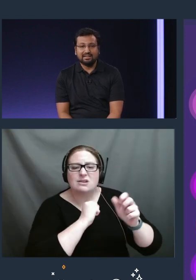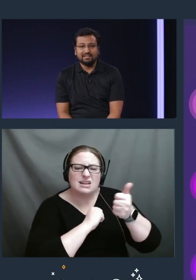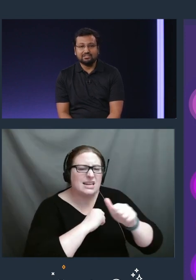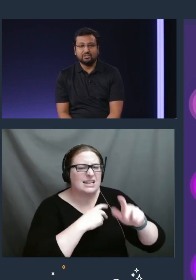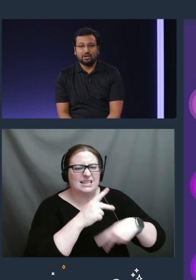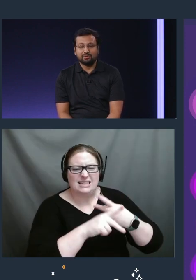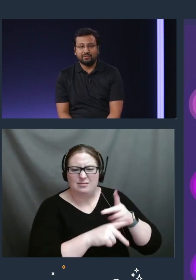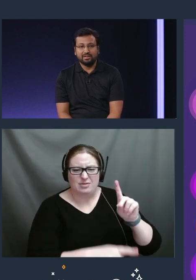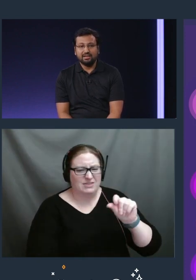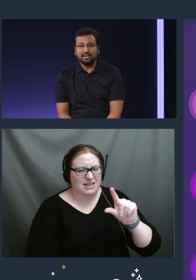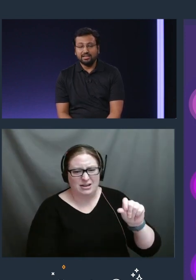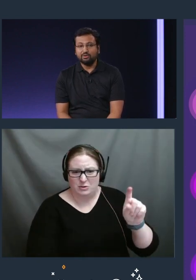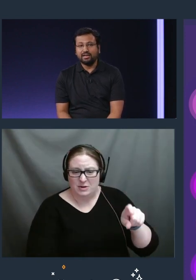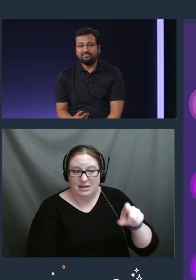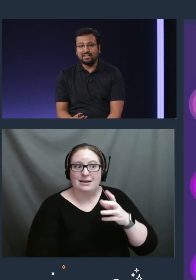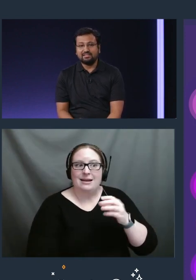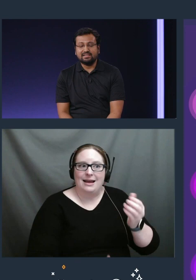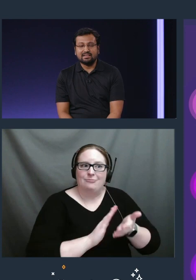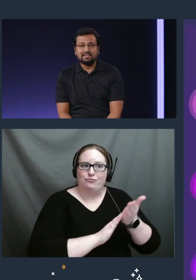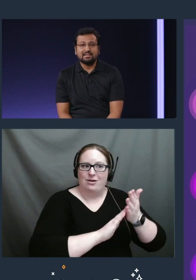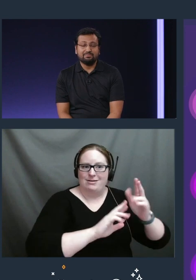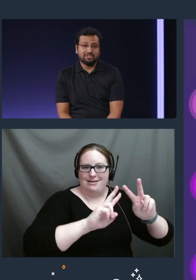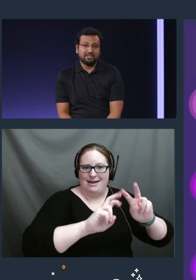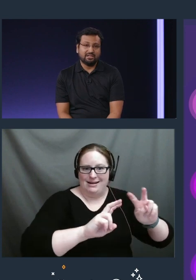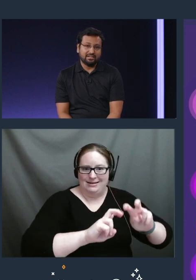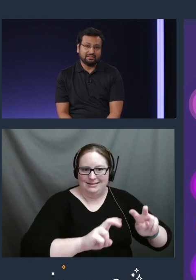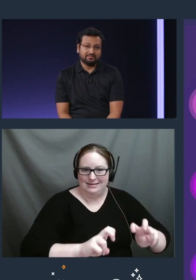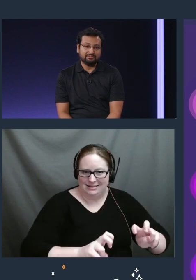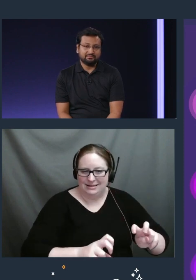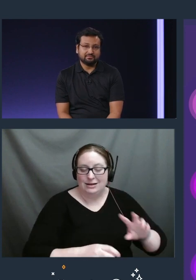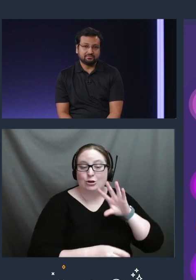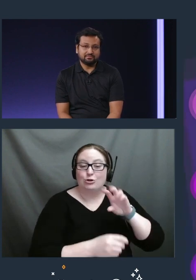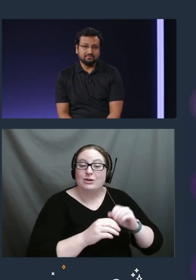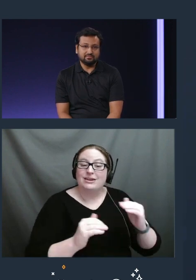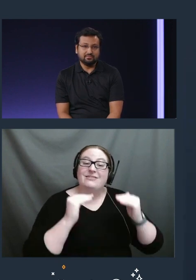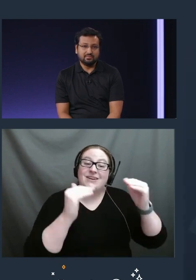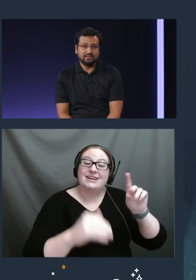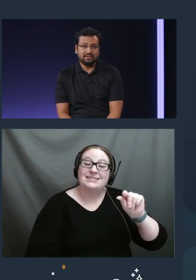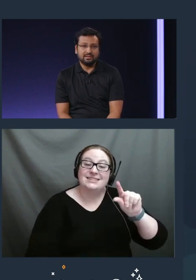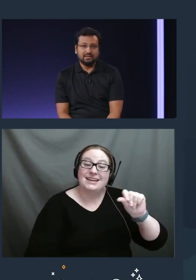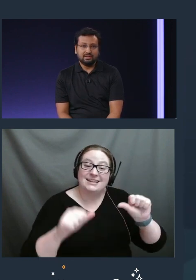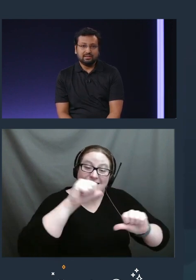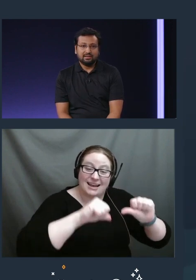run analytics on top of it, including advanced data science and machine learning.